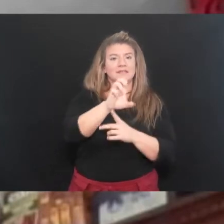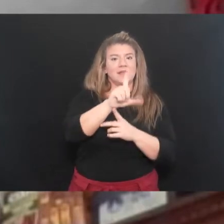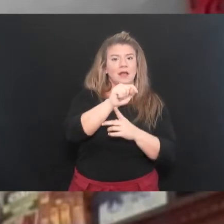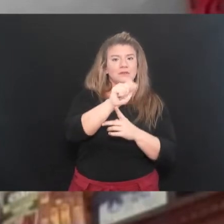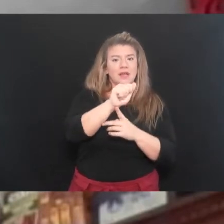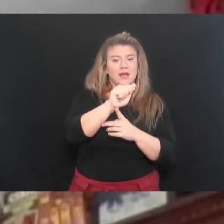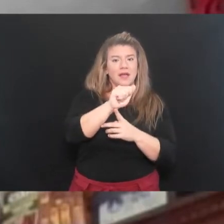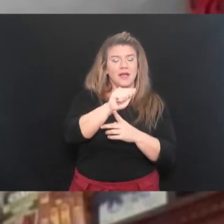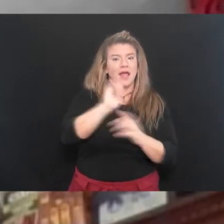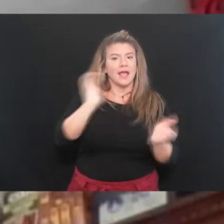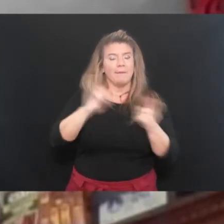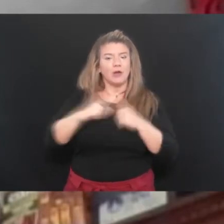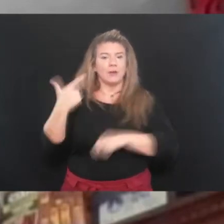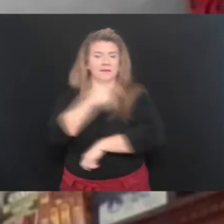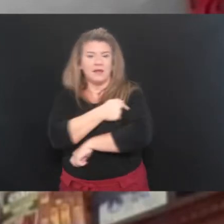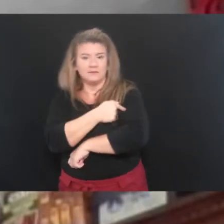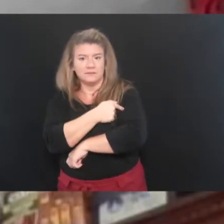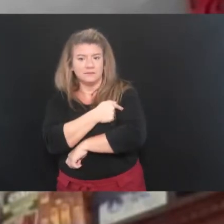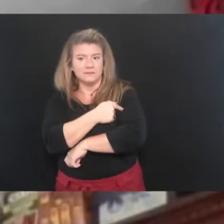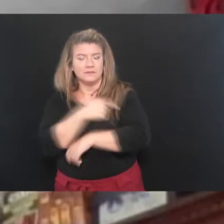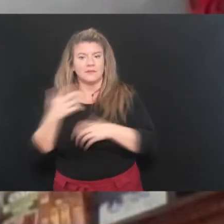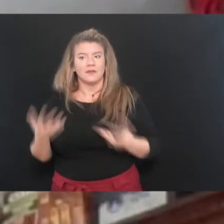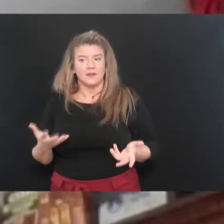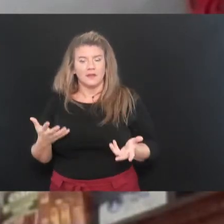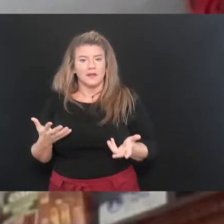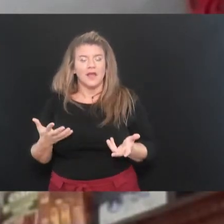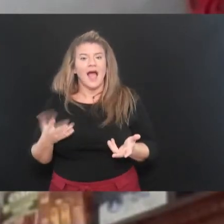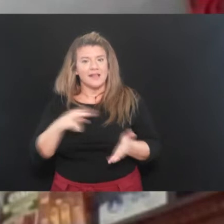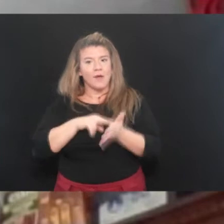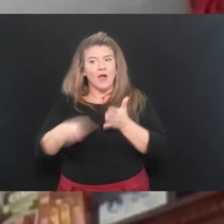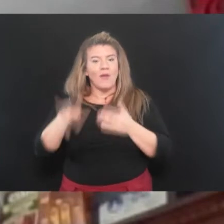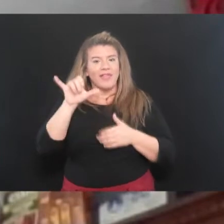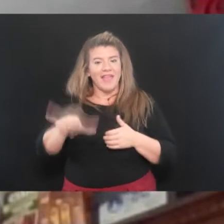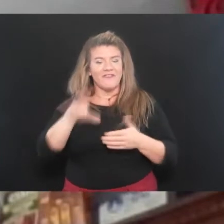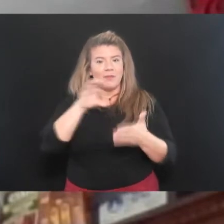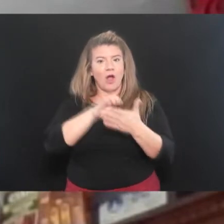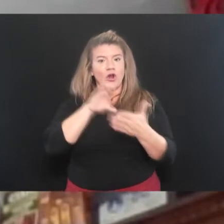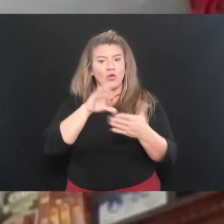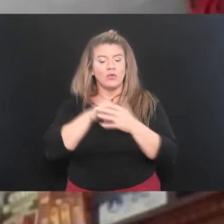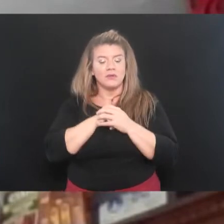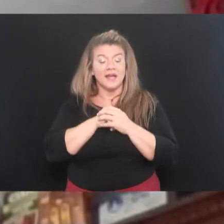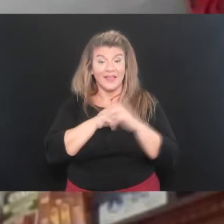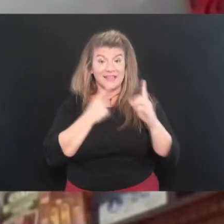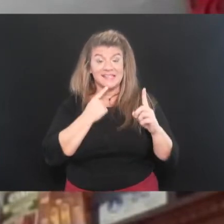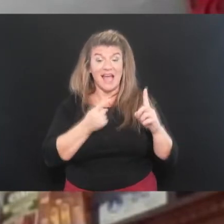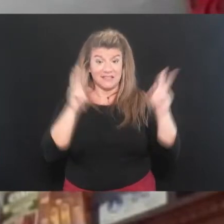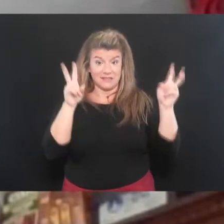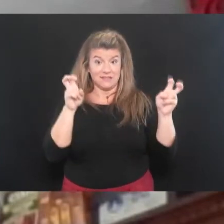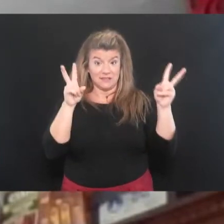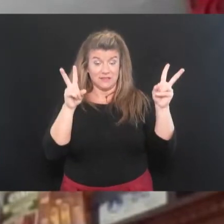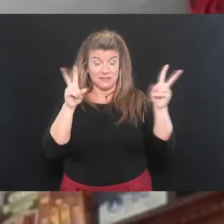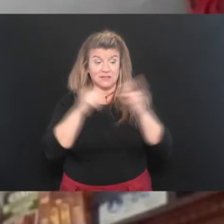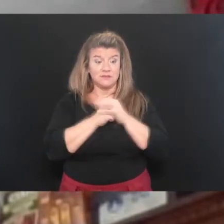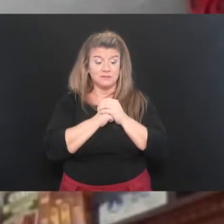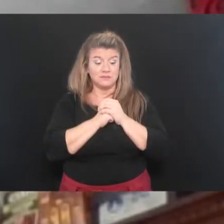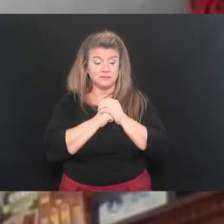had the Pfizer vaccine. I'll just read one sentence from the article. It says oh